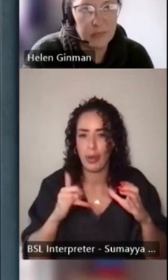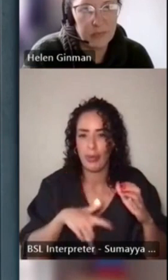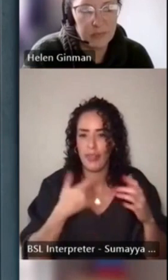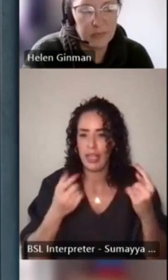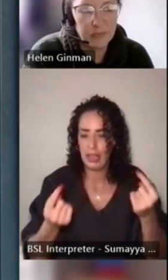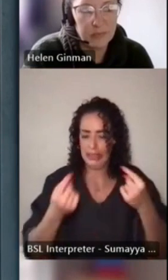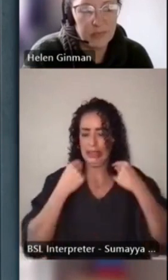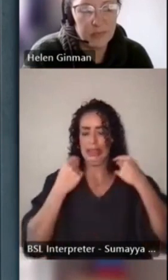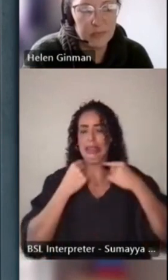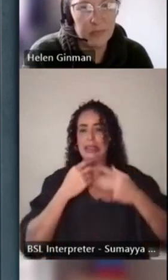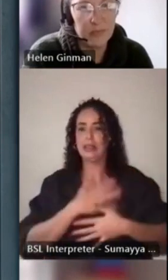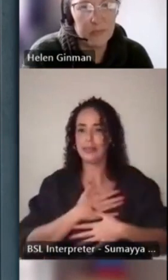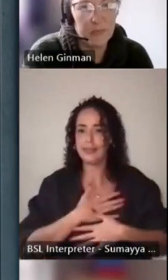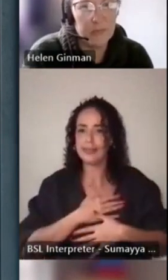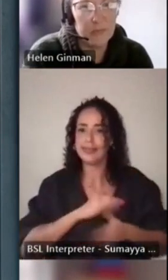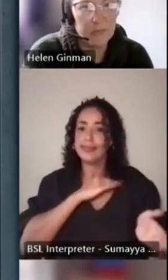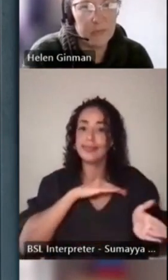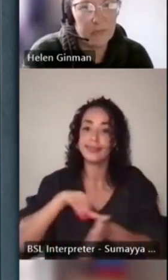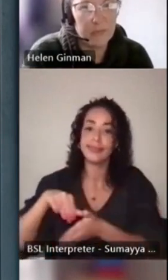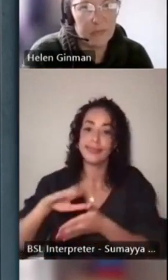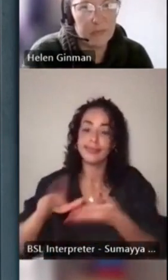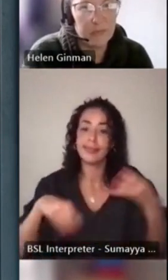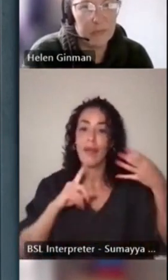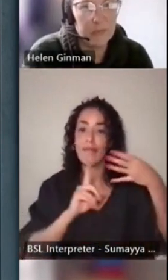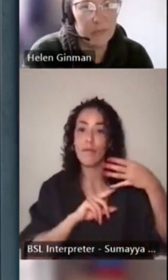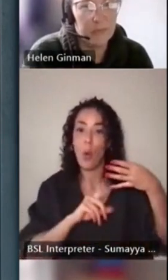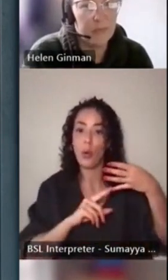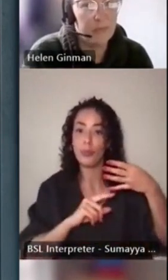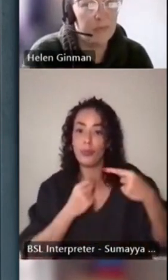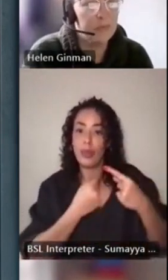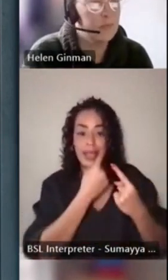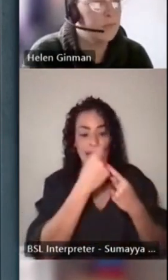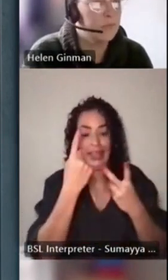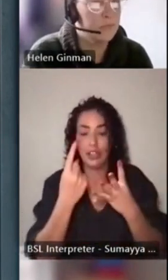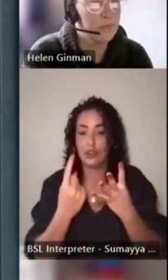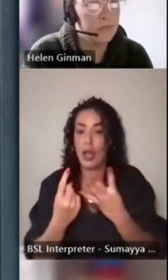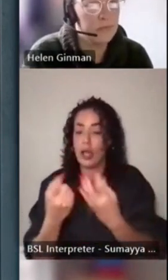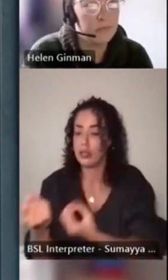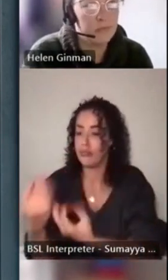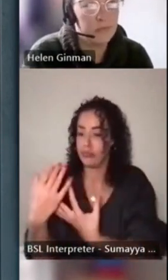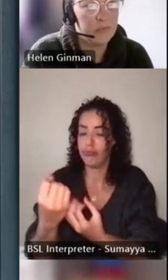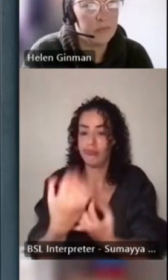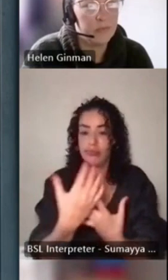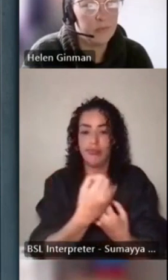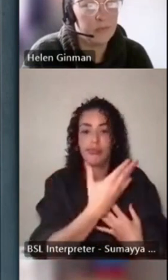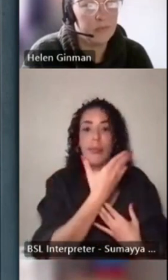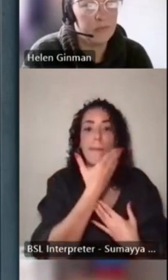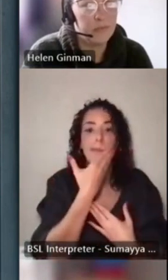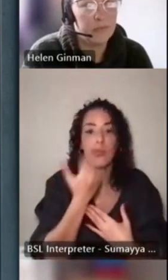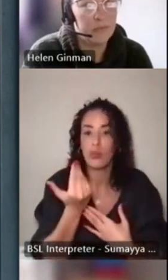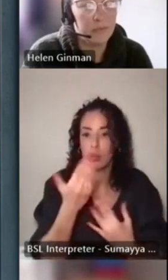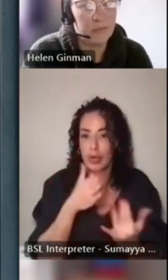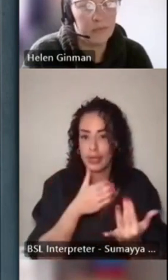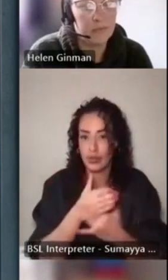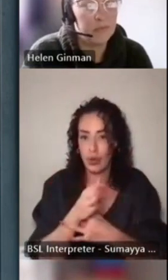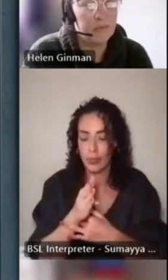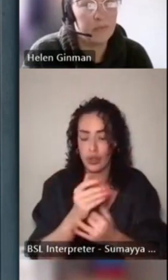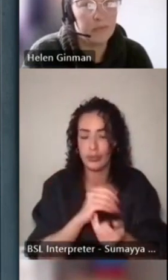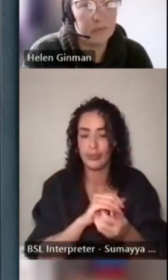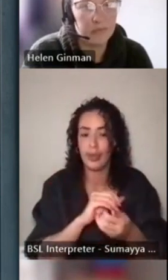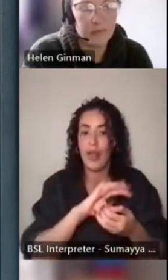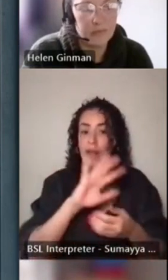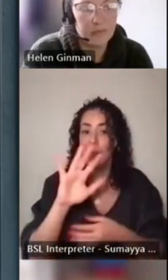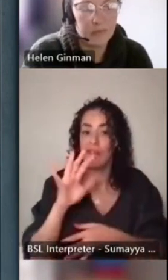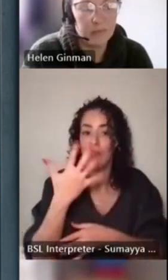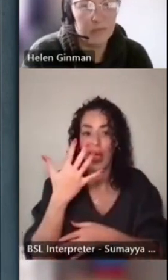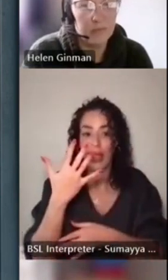threatening. Step four, allow each party to express their perspective without interruption. Step five,